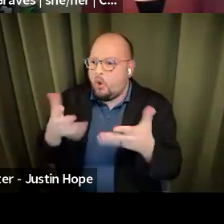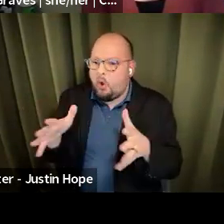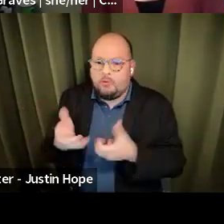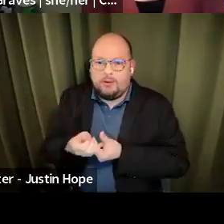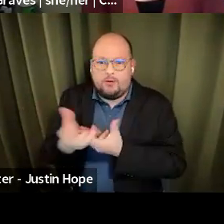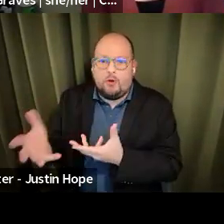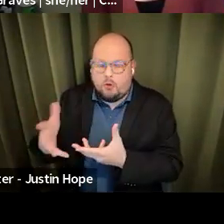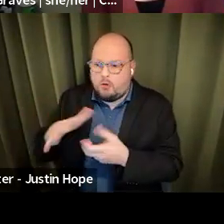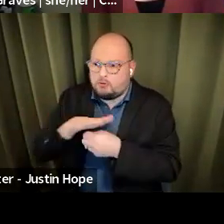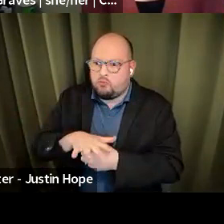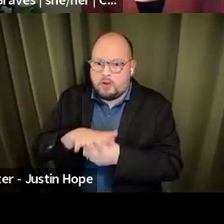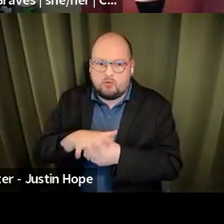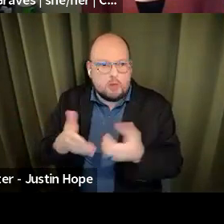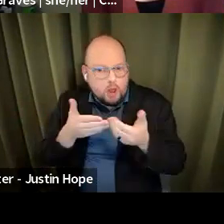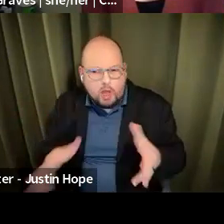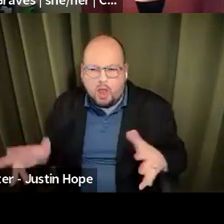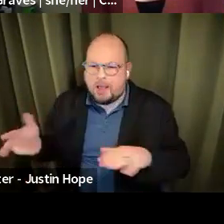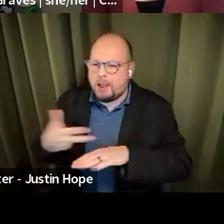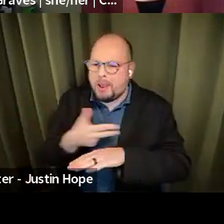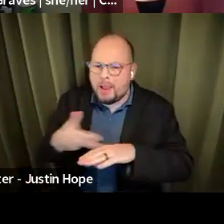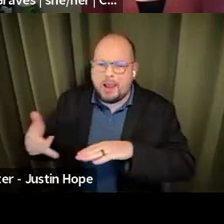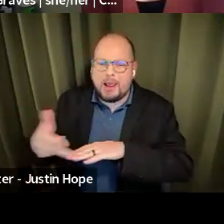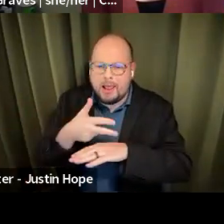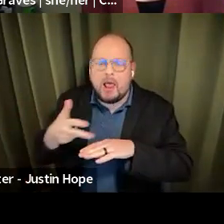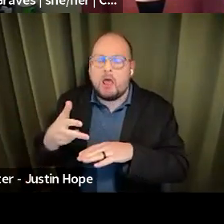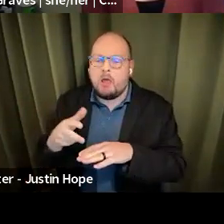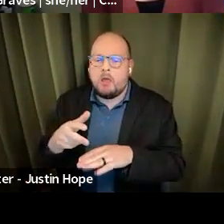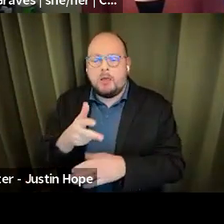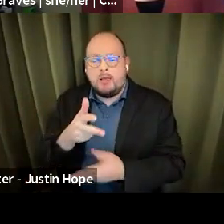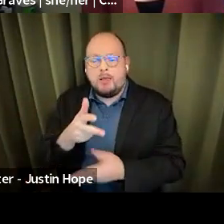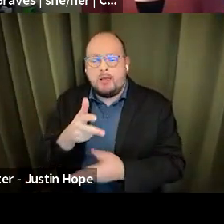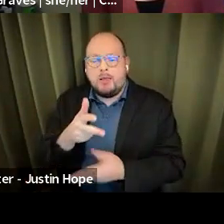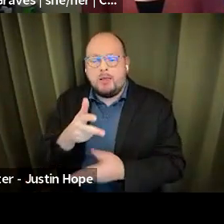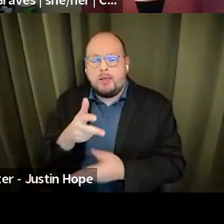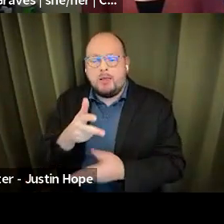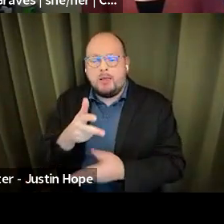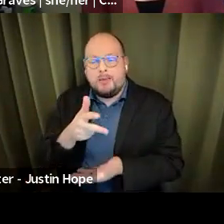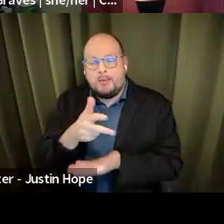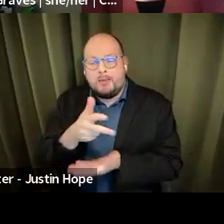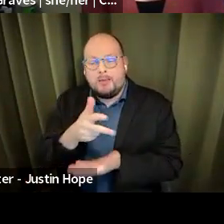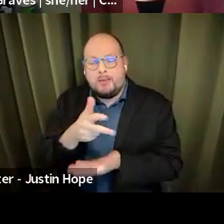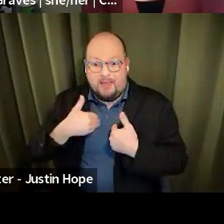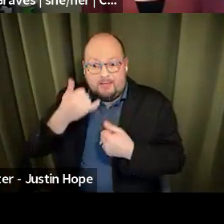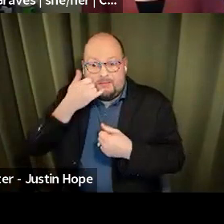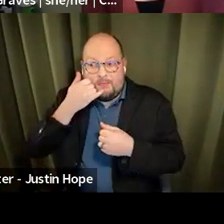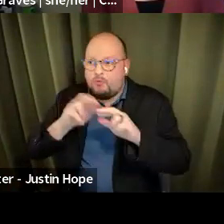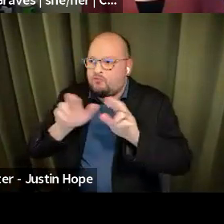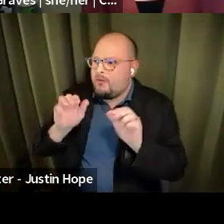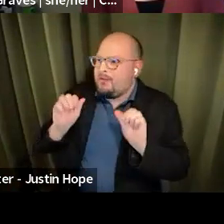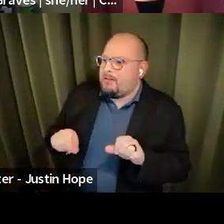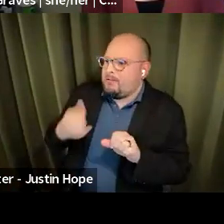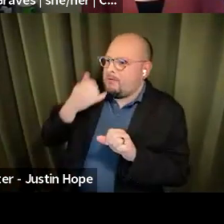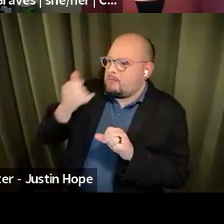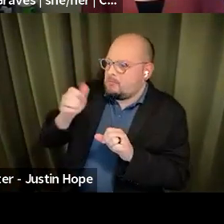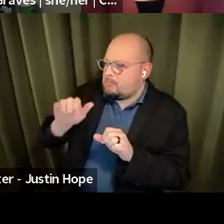lost. Having the parking staff with a phone to readily say, how can I help you, and direct, that may